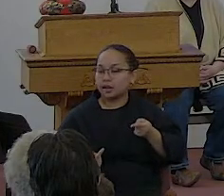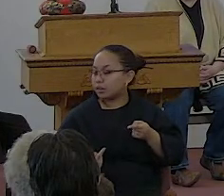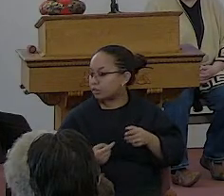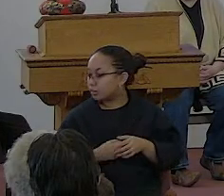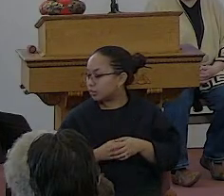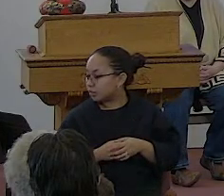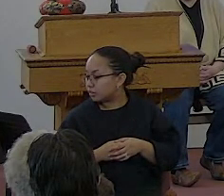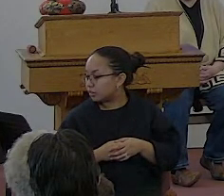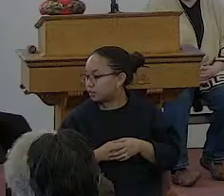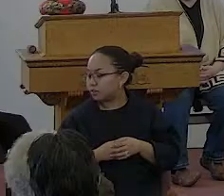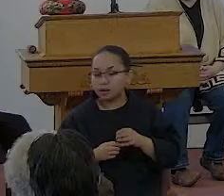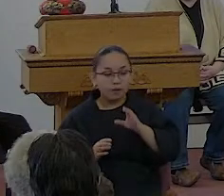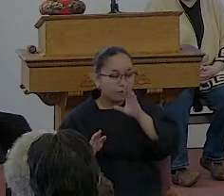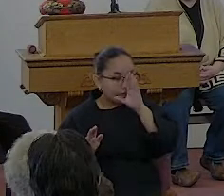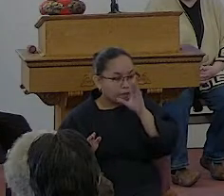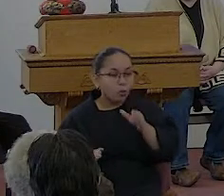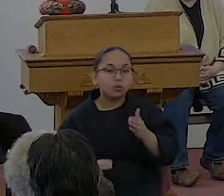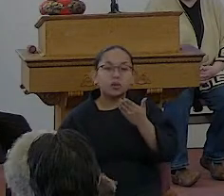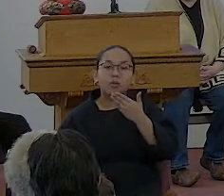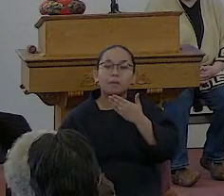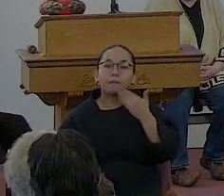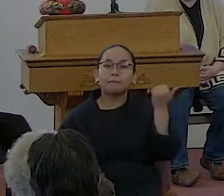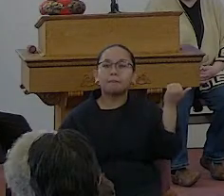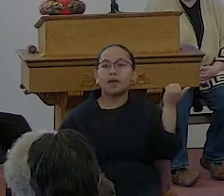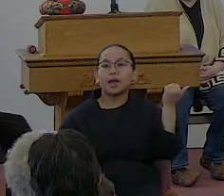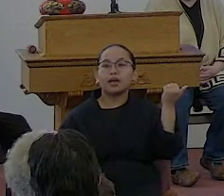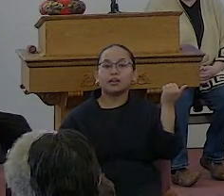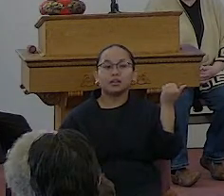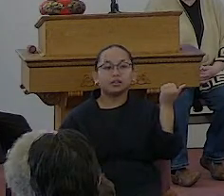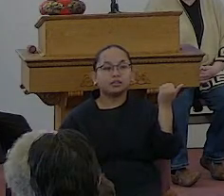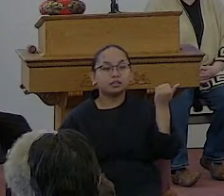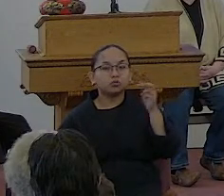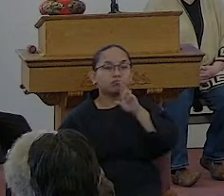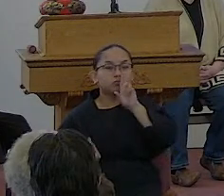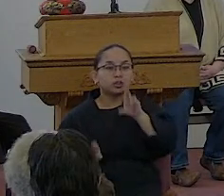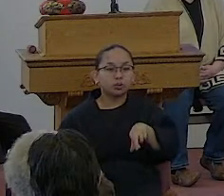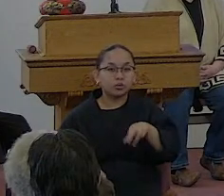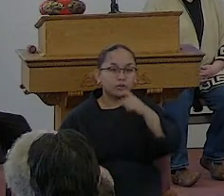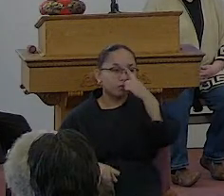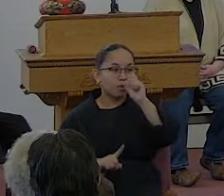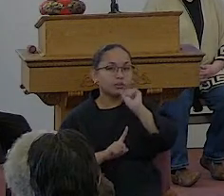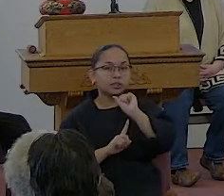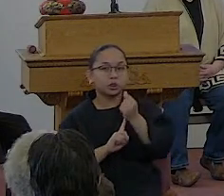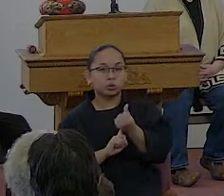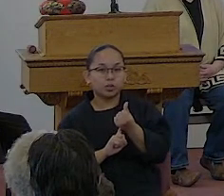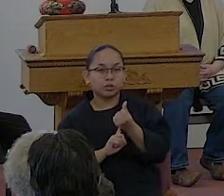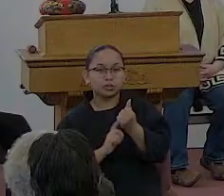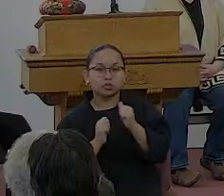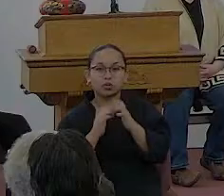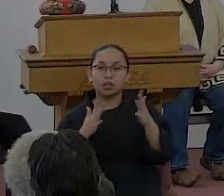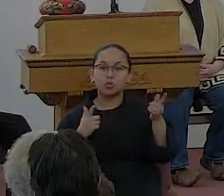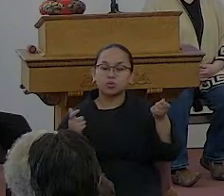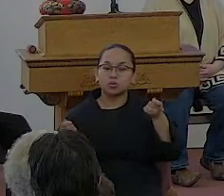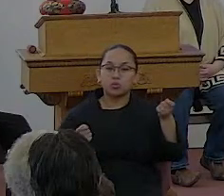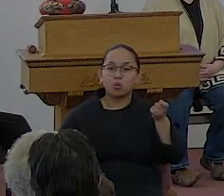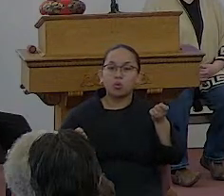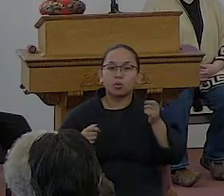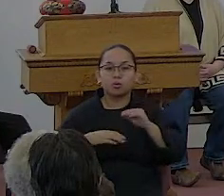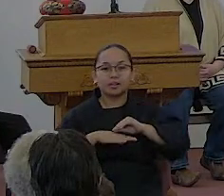Focus on the best possible outcome for situations without control or influence.